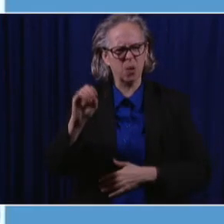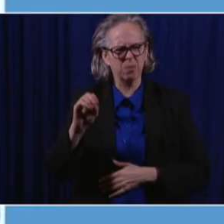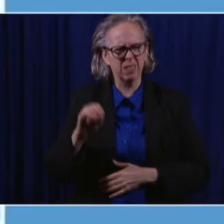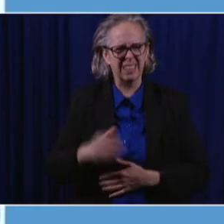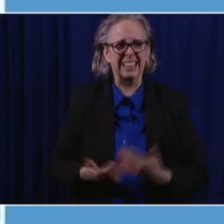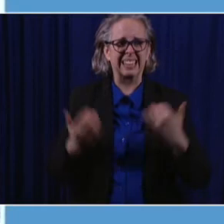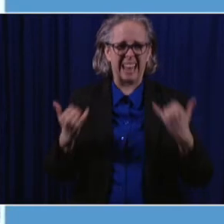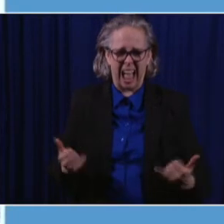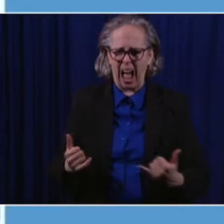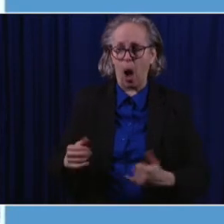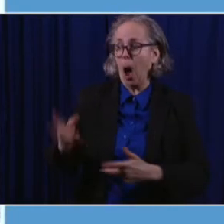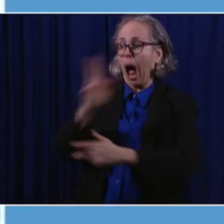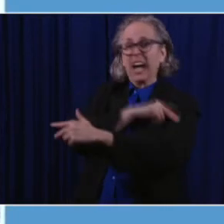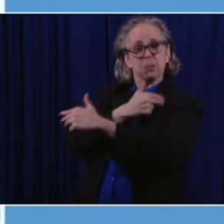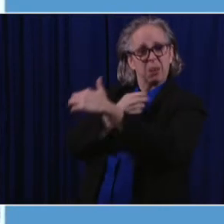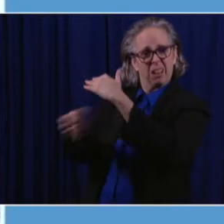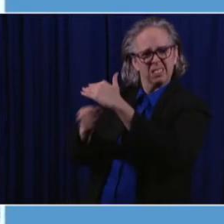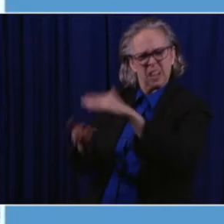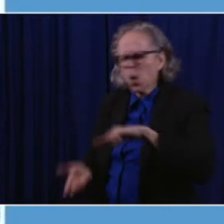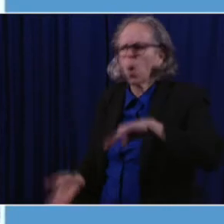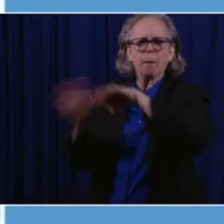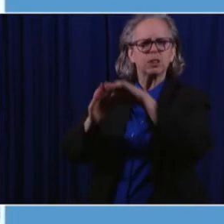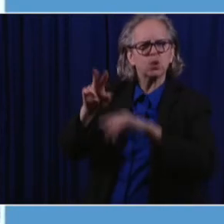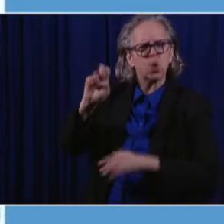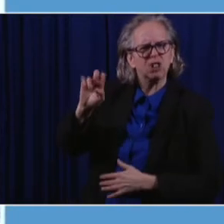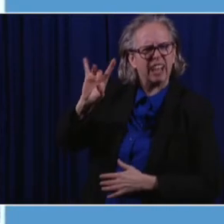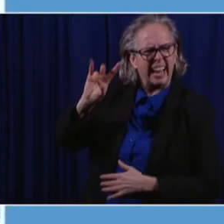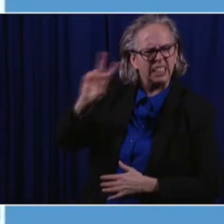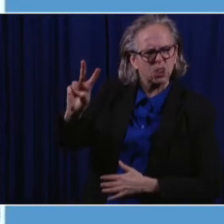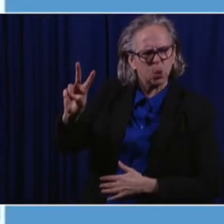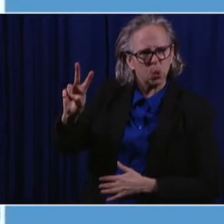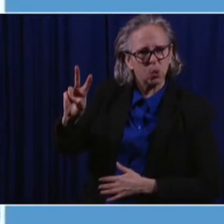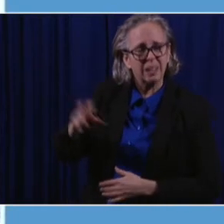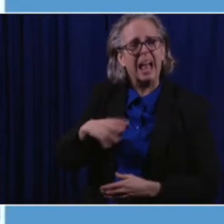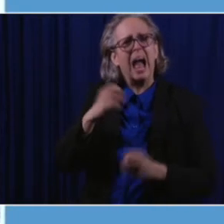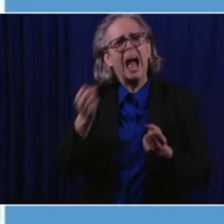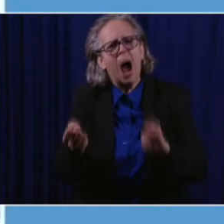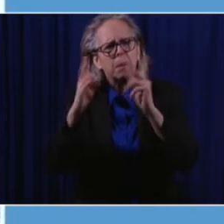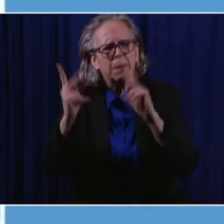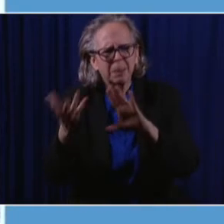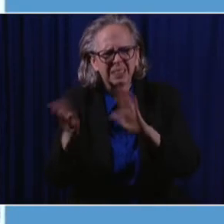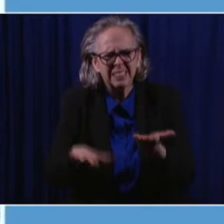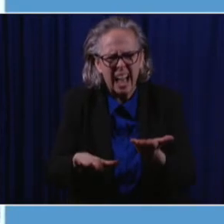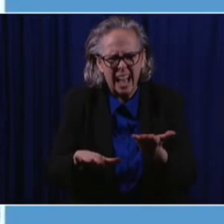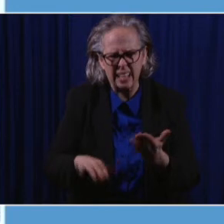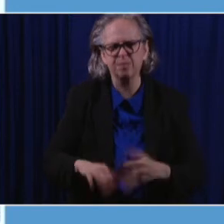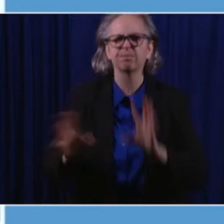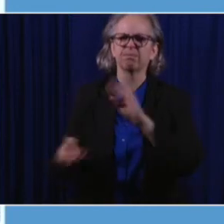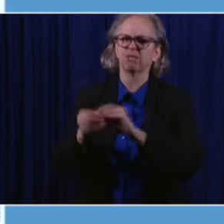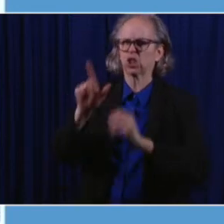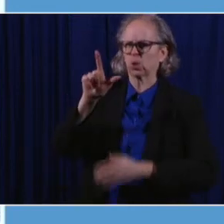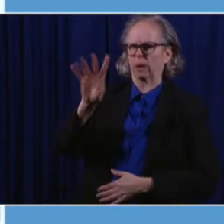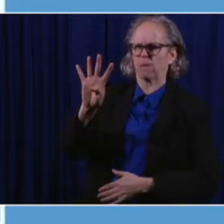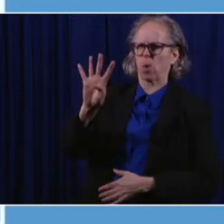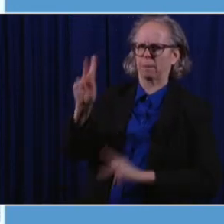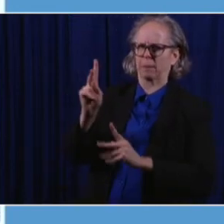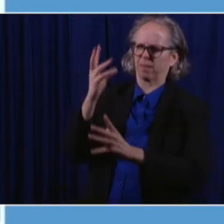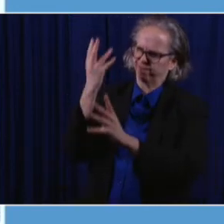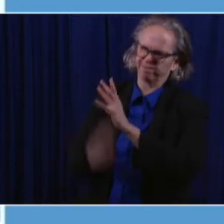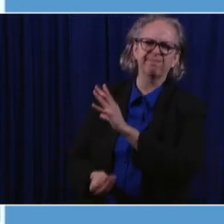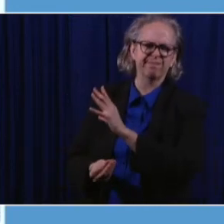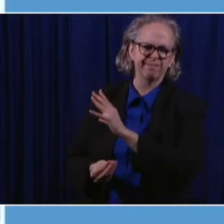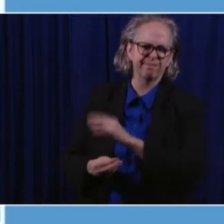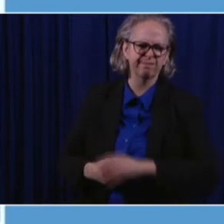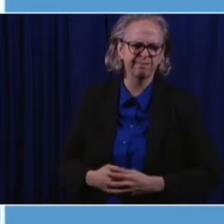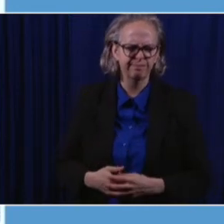COVID. Sadly, we are reporting 24 Ohioans who have died. So this is the data